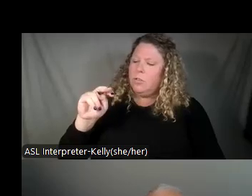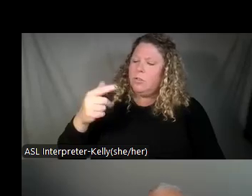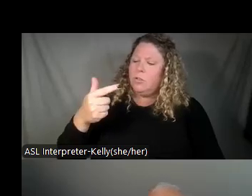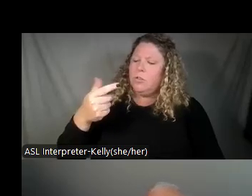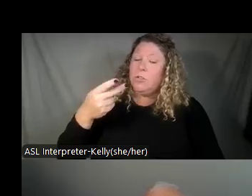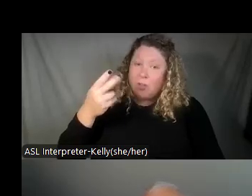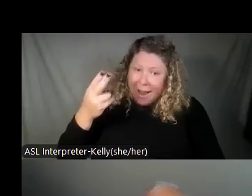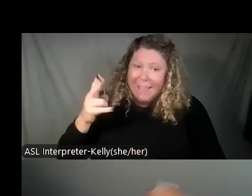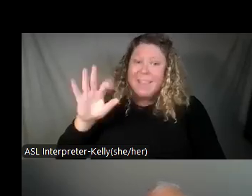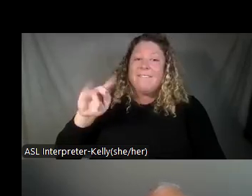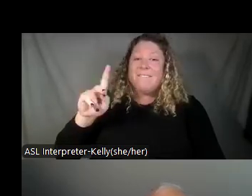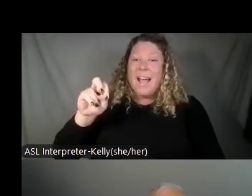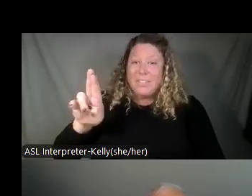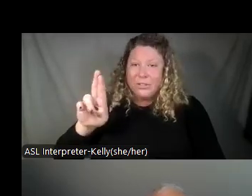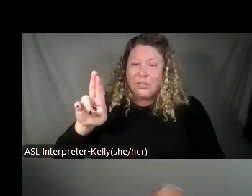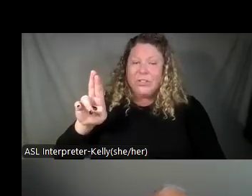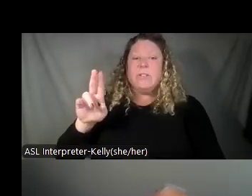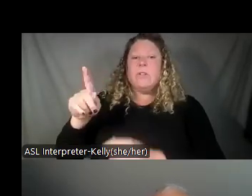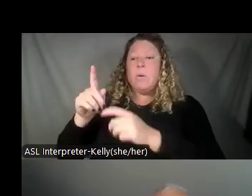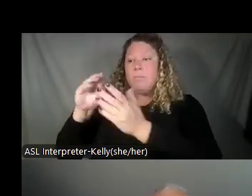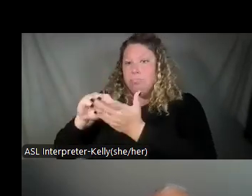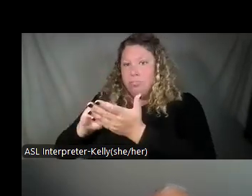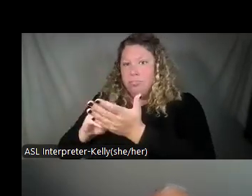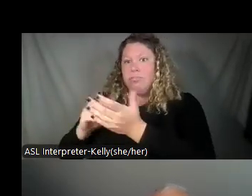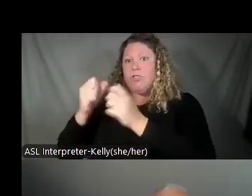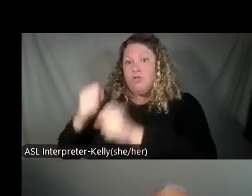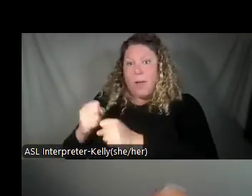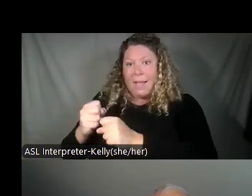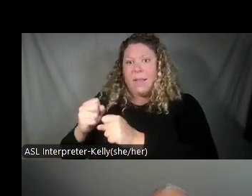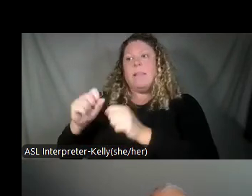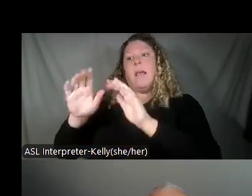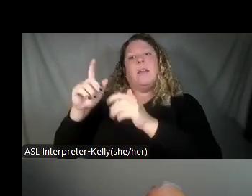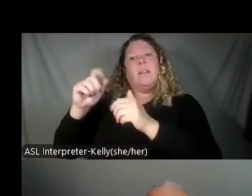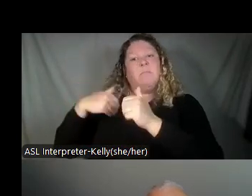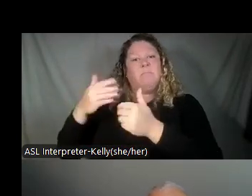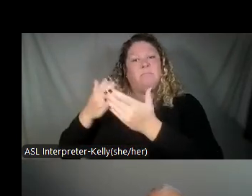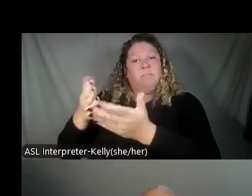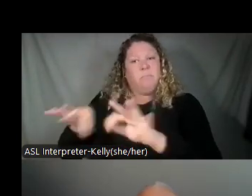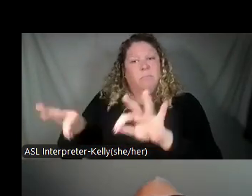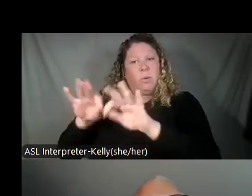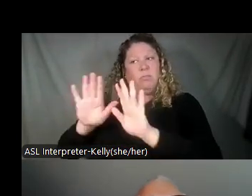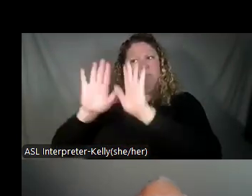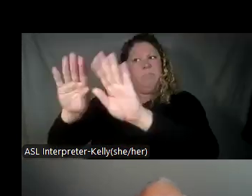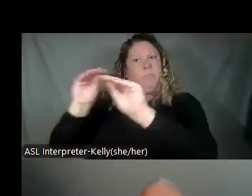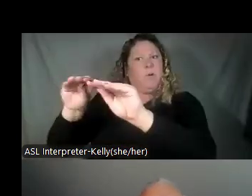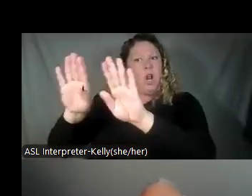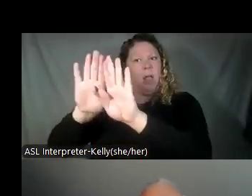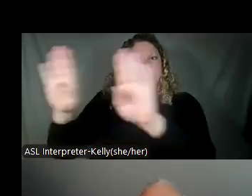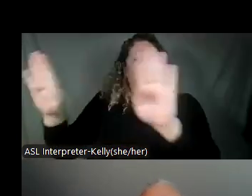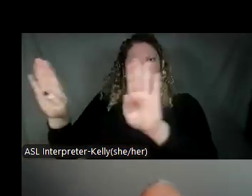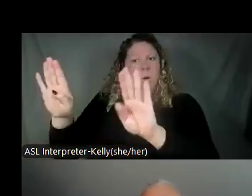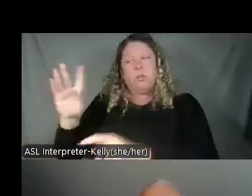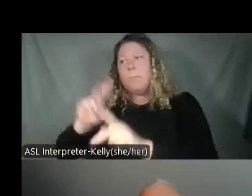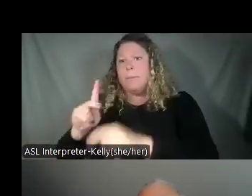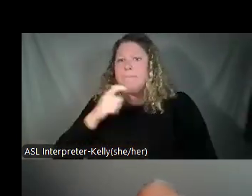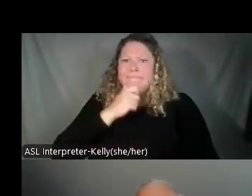a board, make it visible so that people know what our strengths are and know who the go-to person is when we're talking about things